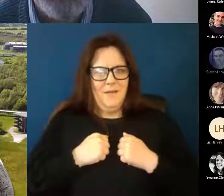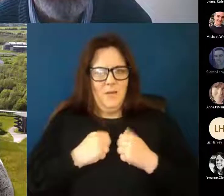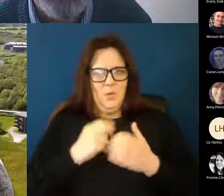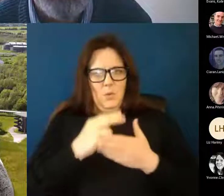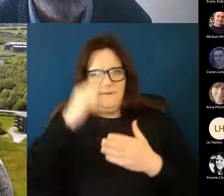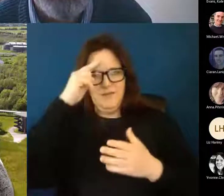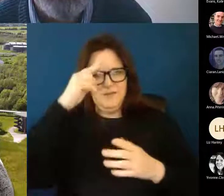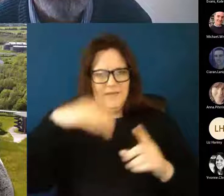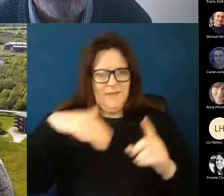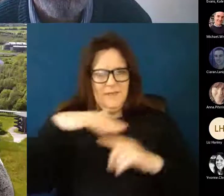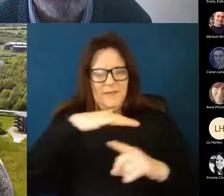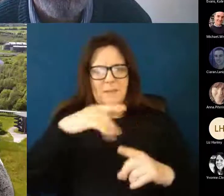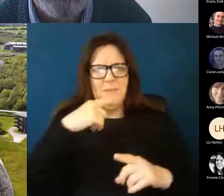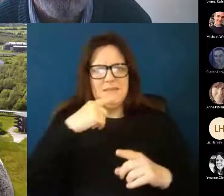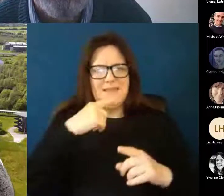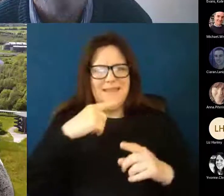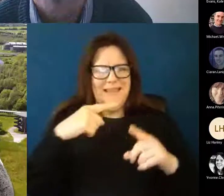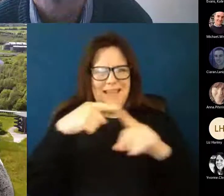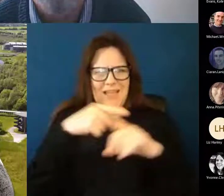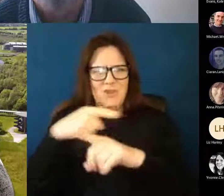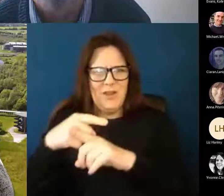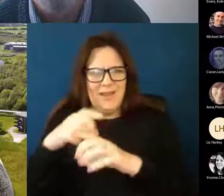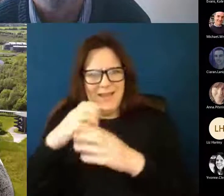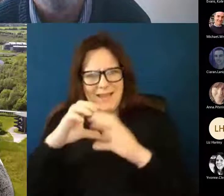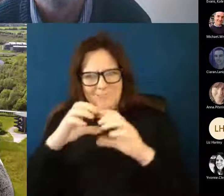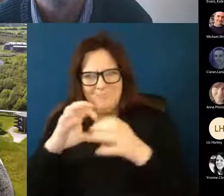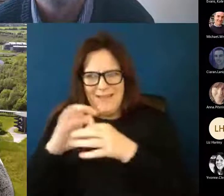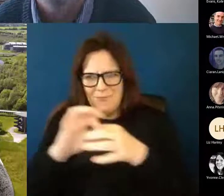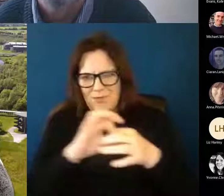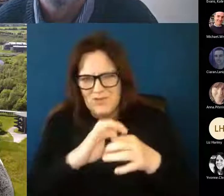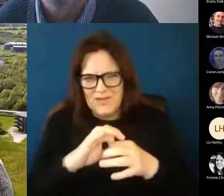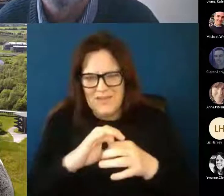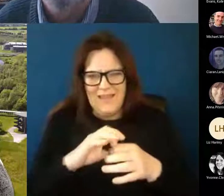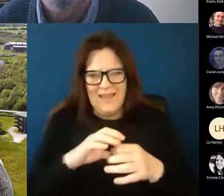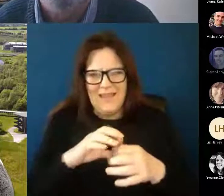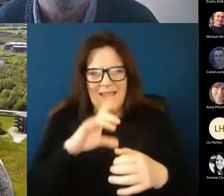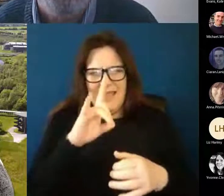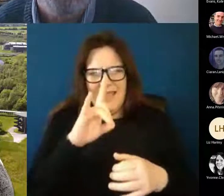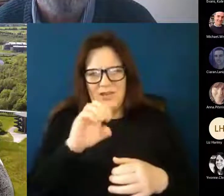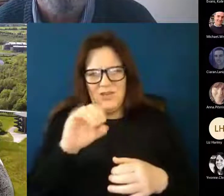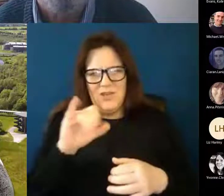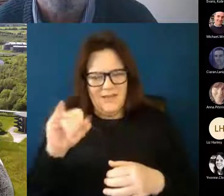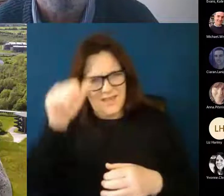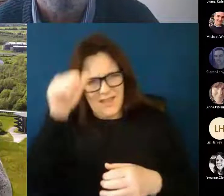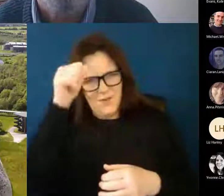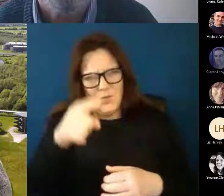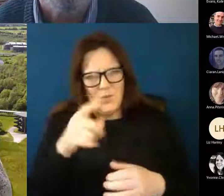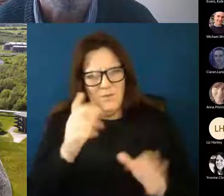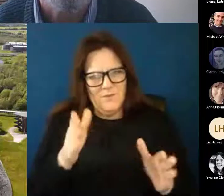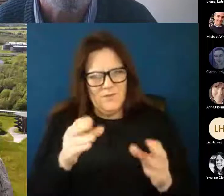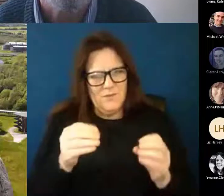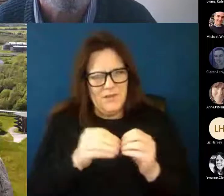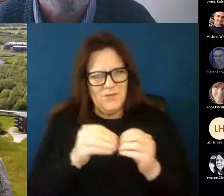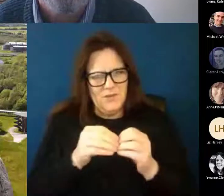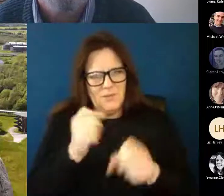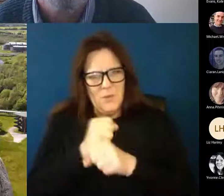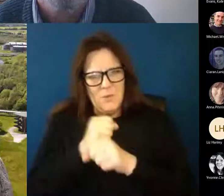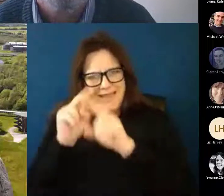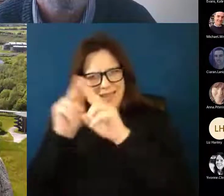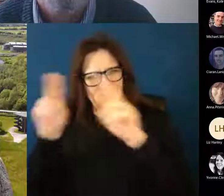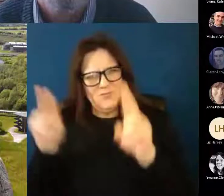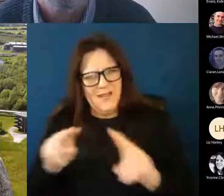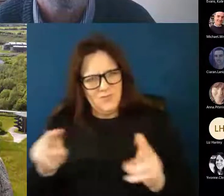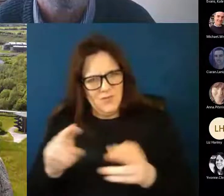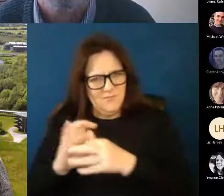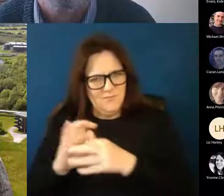university, but in kind of inter-collaboration, HEIs. And the one thing I know, because you have a clue and it's kind of international, I was